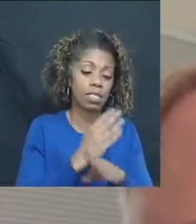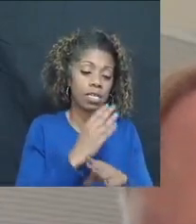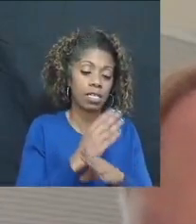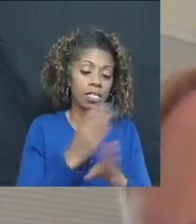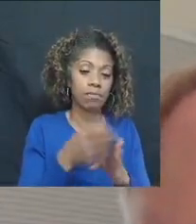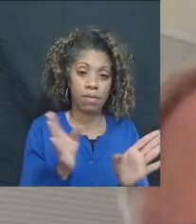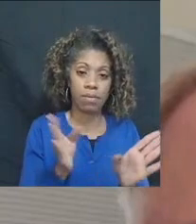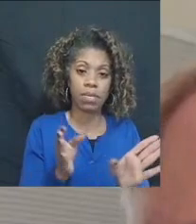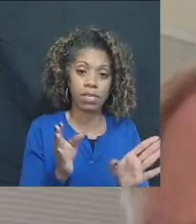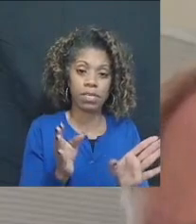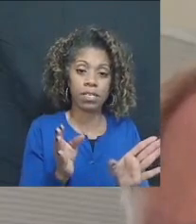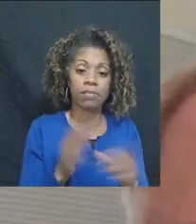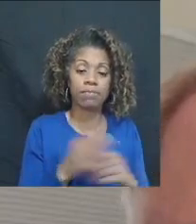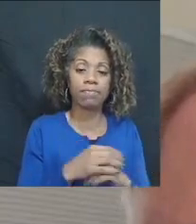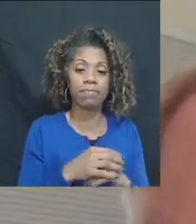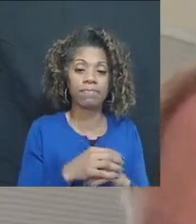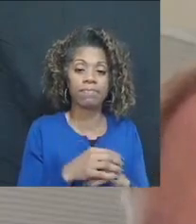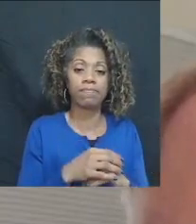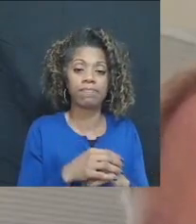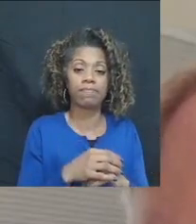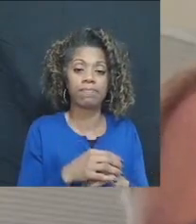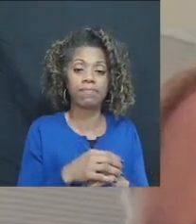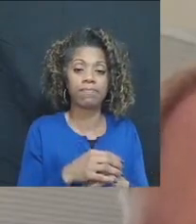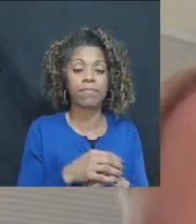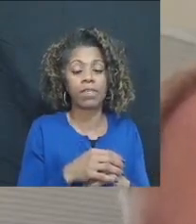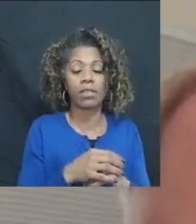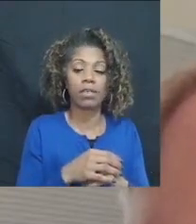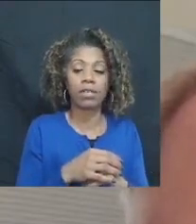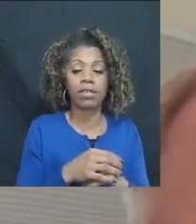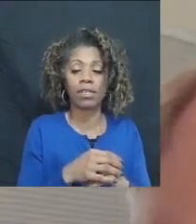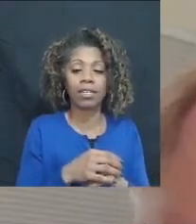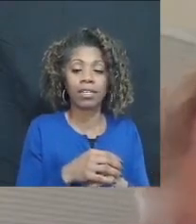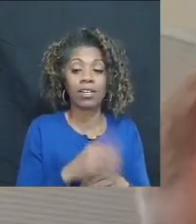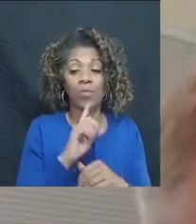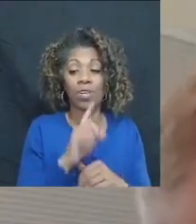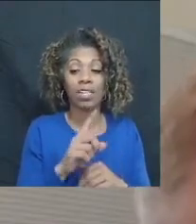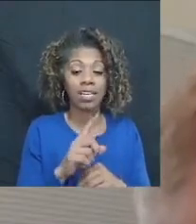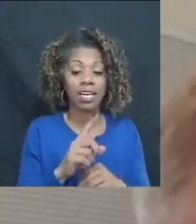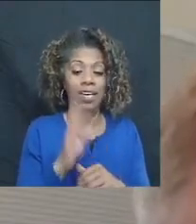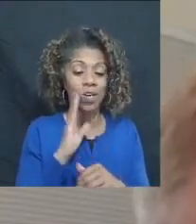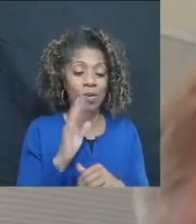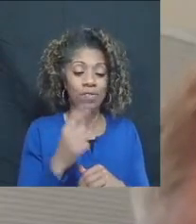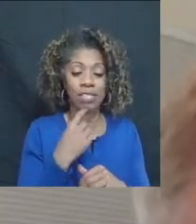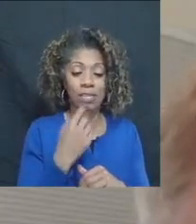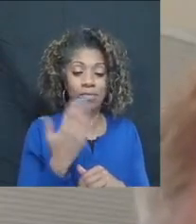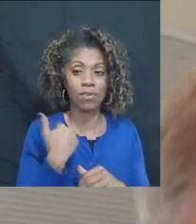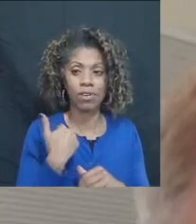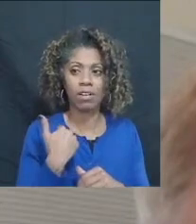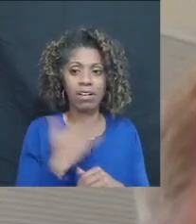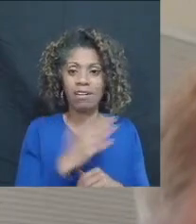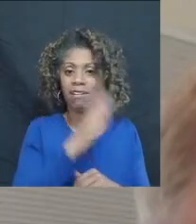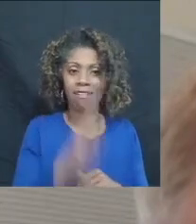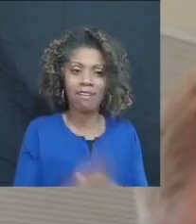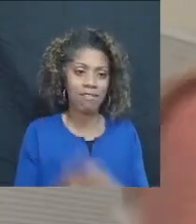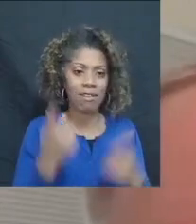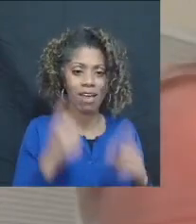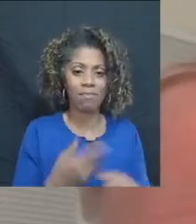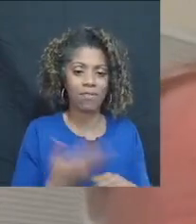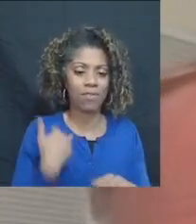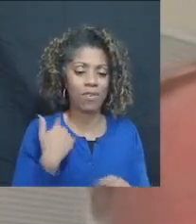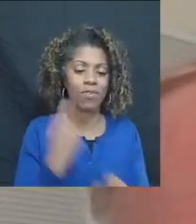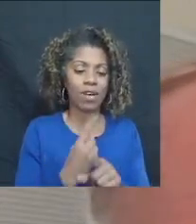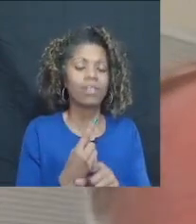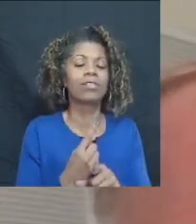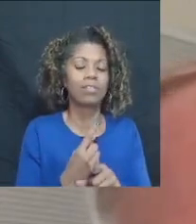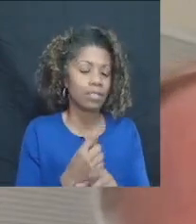Unprecedented has been a bit of an overused word, but this really is unprecedented. You know, I want to actually, before we're